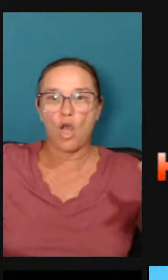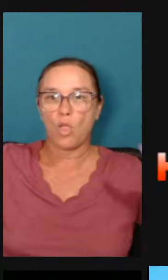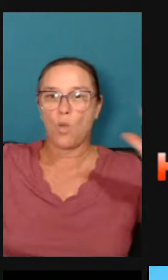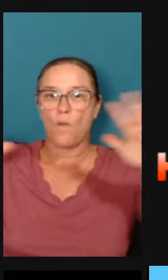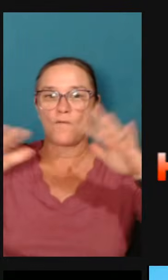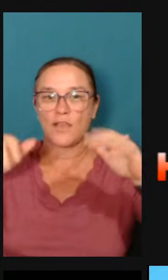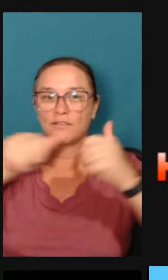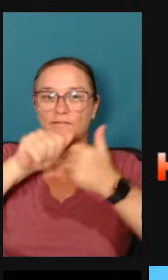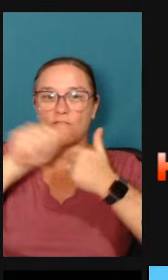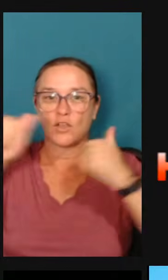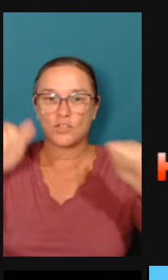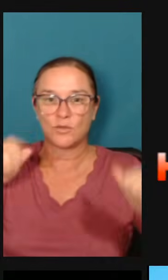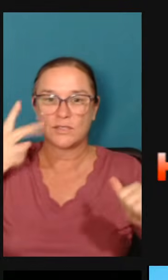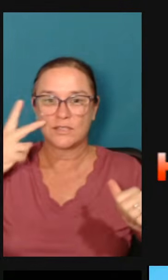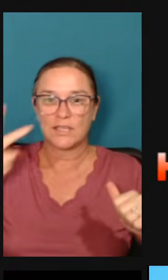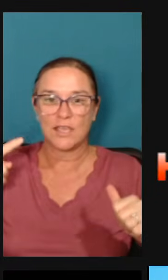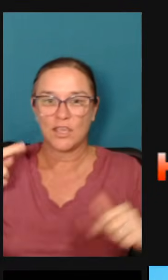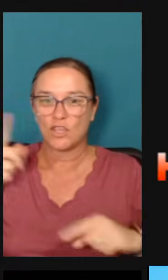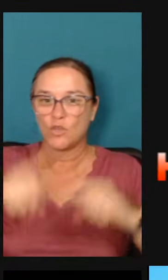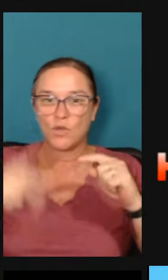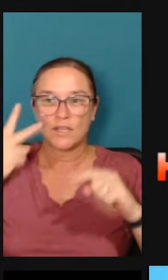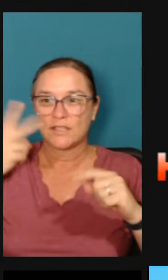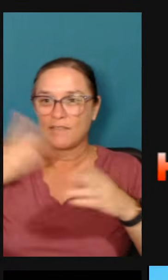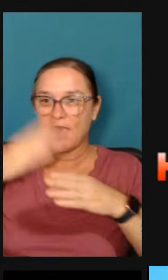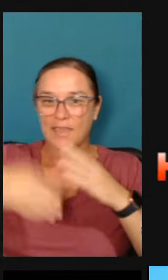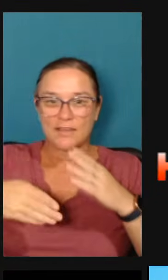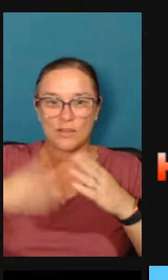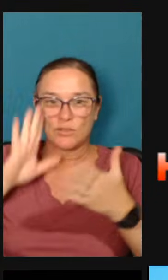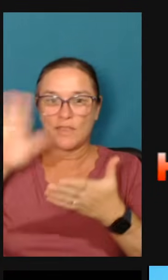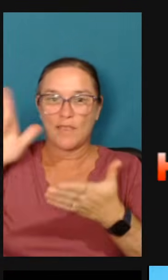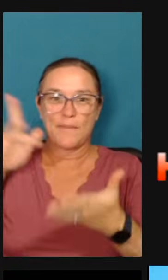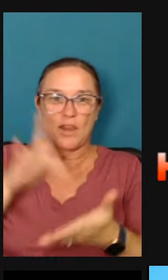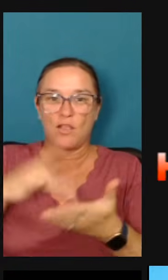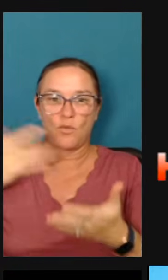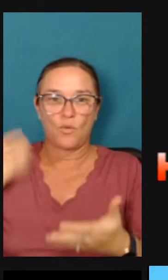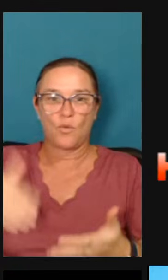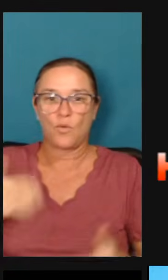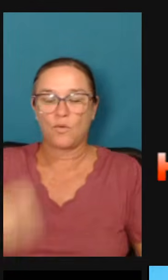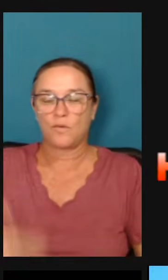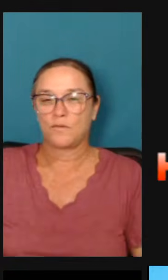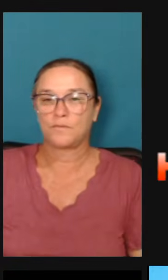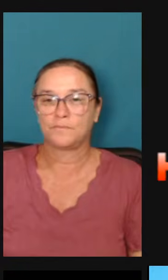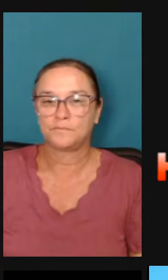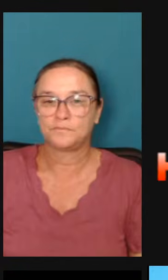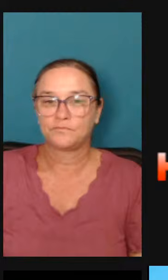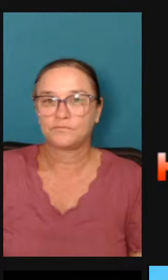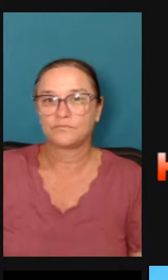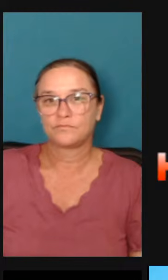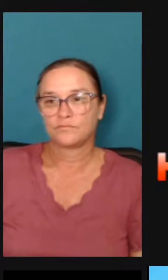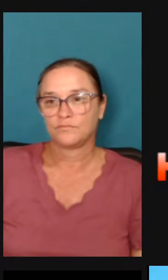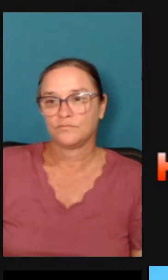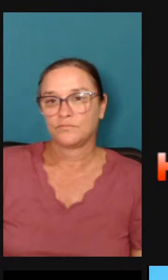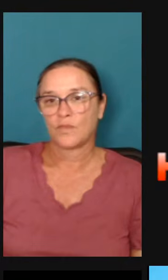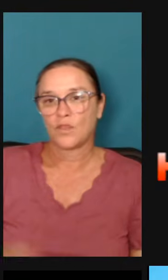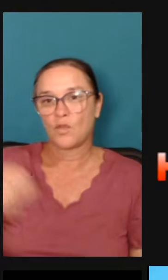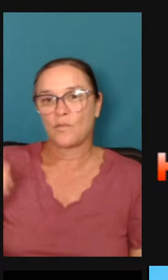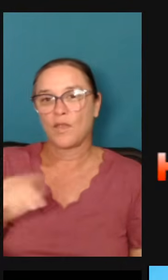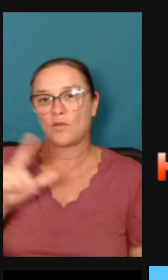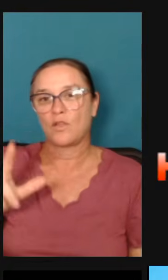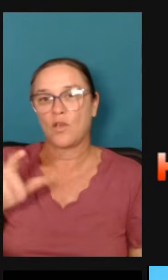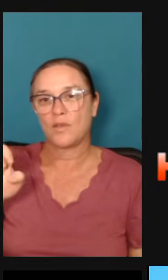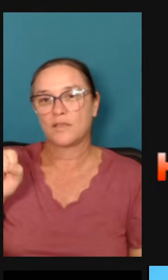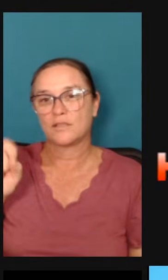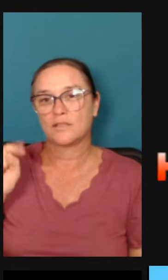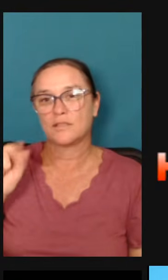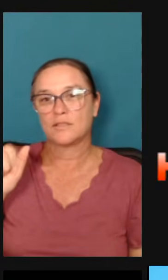could see. You couldn't see the edge of it. You were just in the middle of it, like it was just coming down. So the Mauna Loa Estates here, you can see